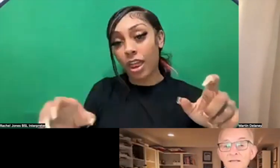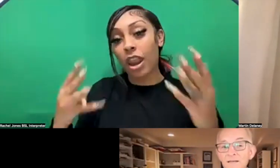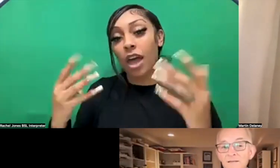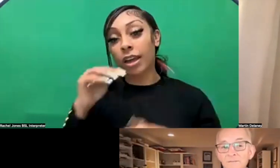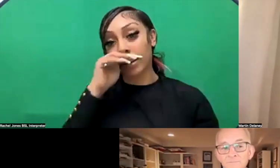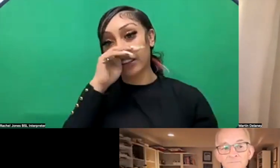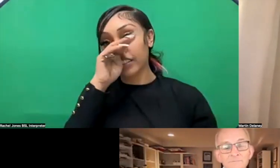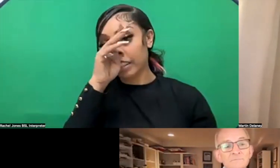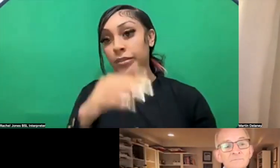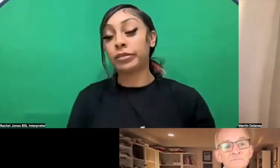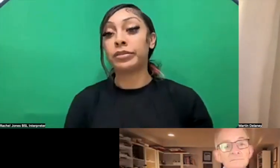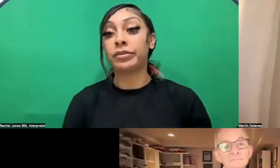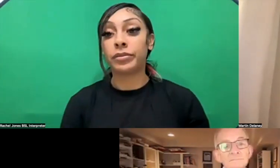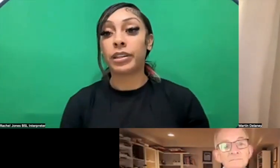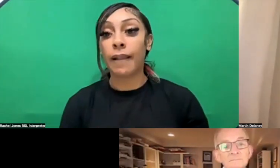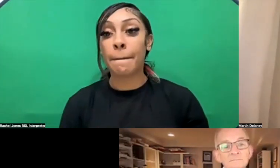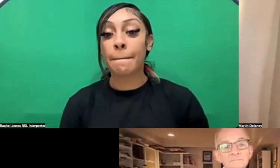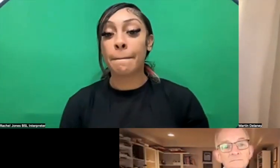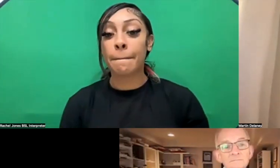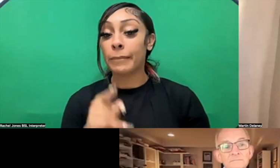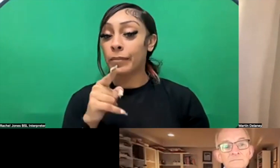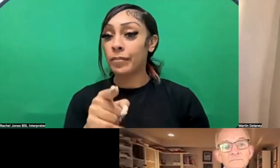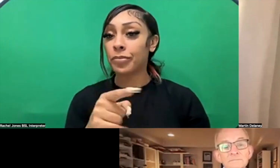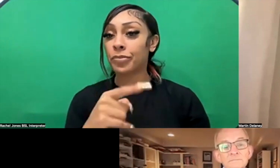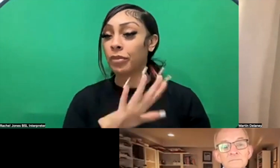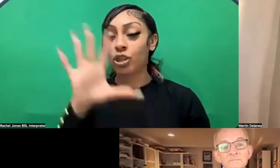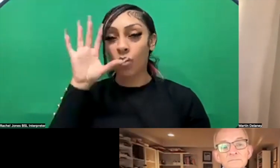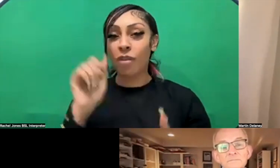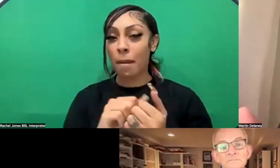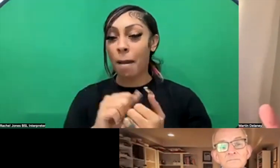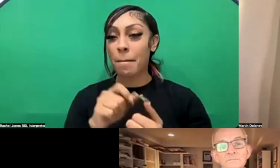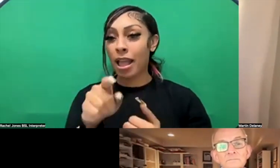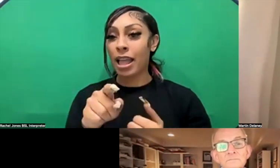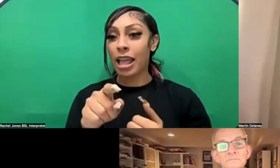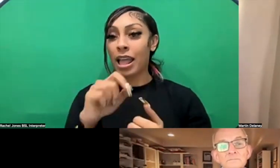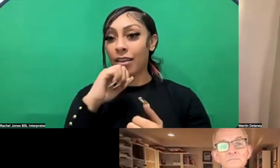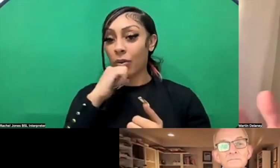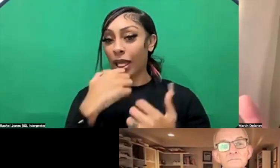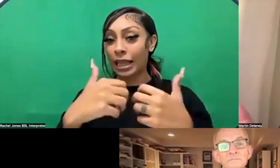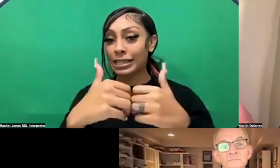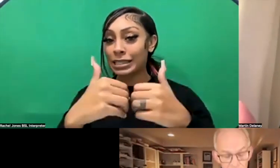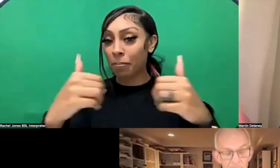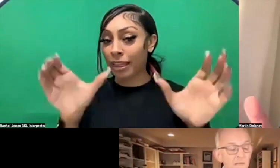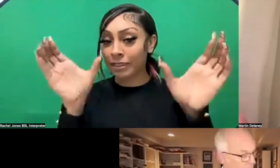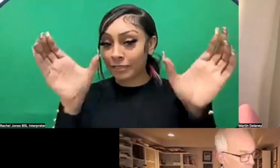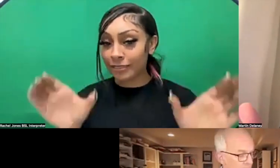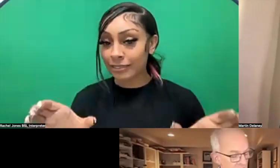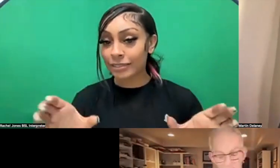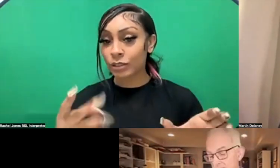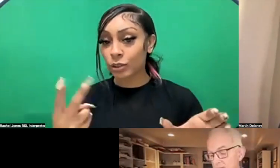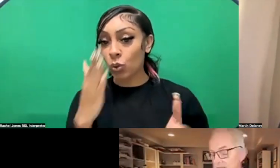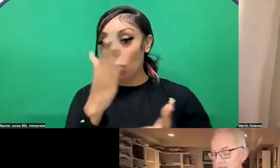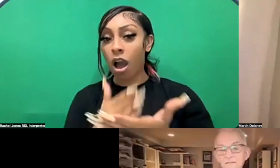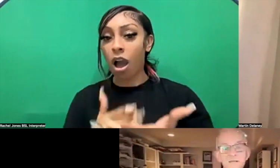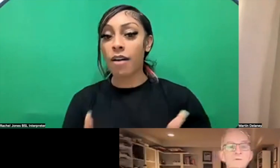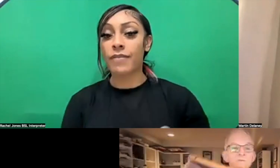it's identical. Oh, okay. So does that one? I don't remember now. Does that one do the split as well? Can you split that into two halves? Yeah, as well? it